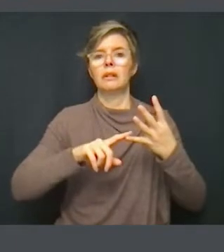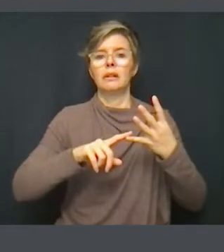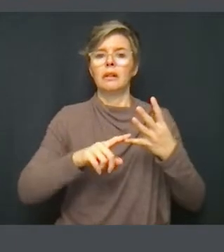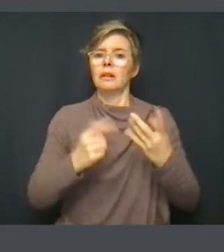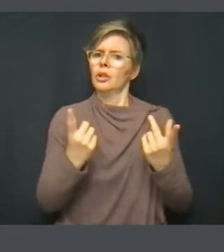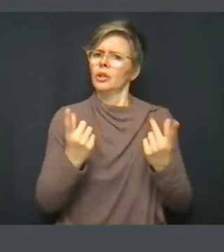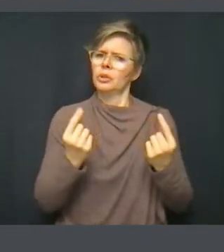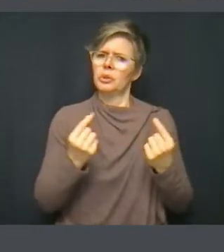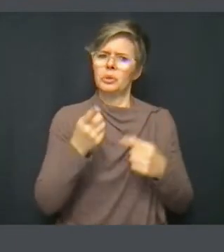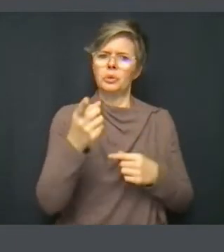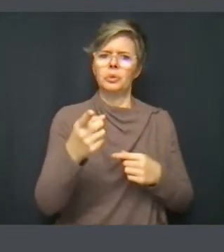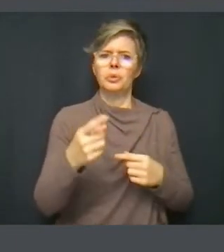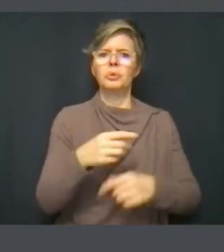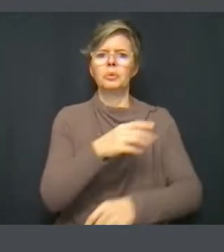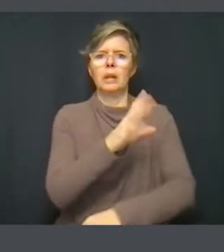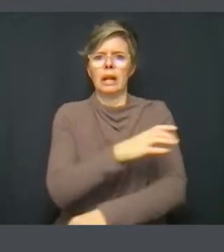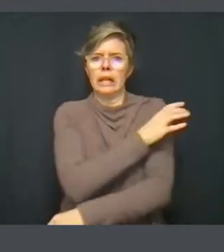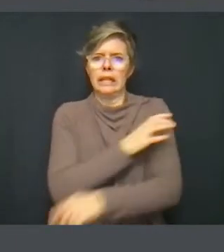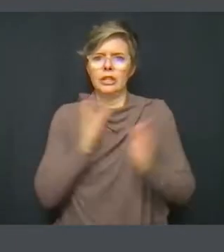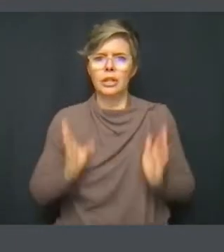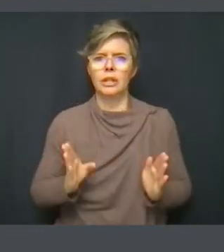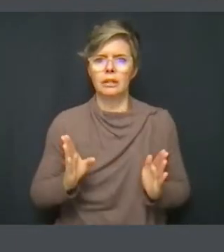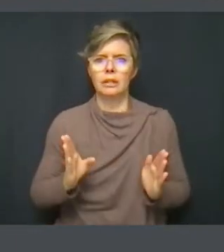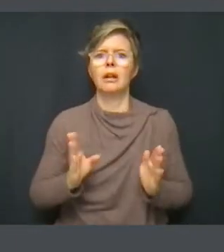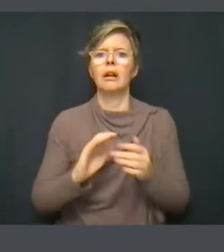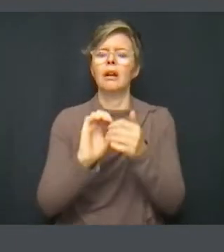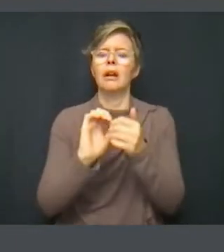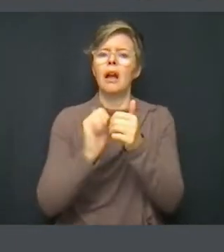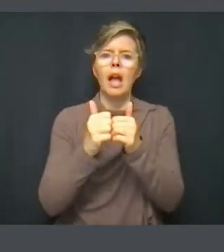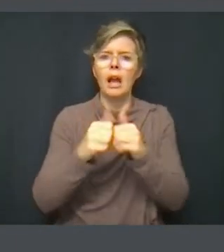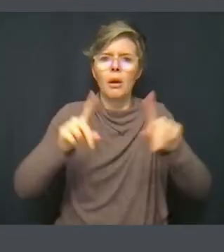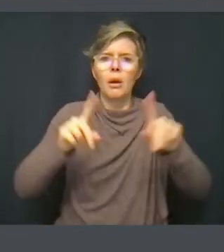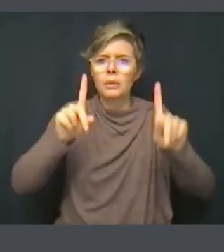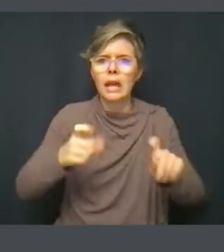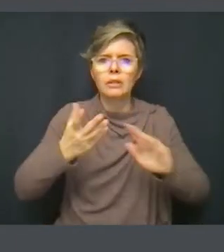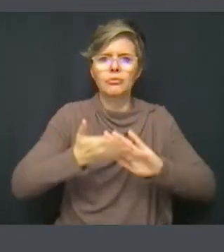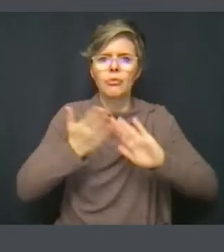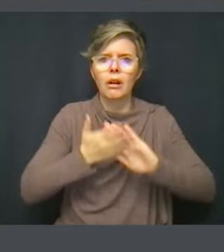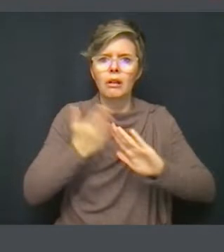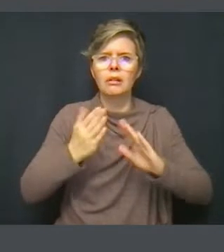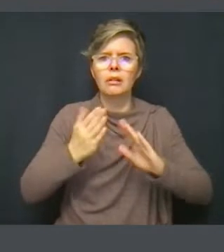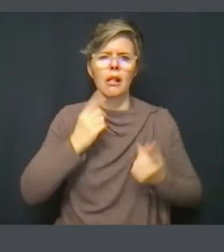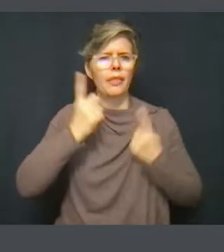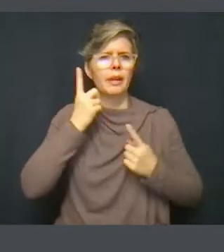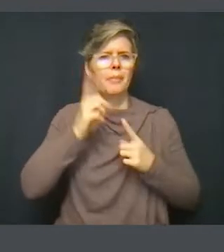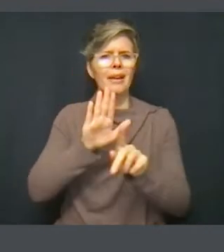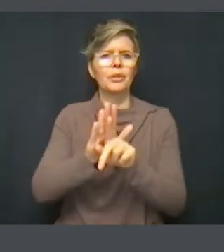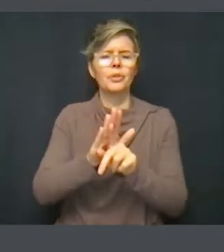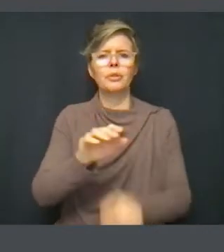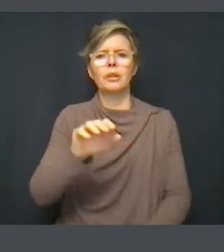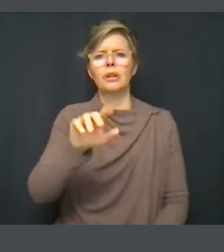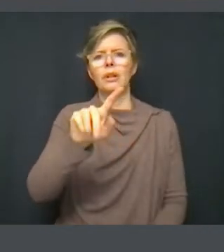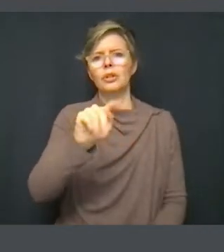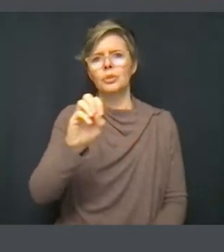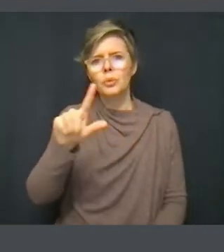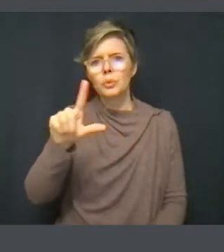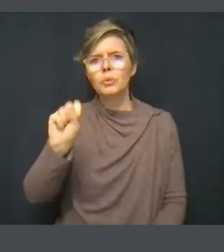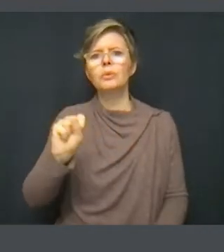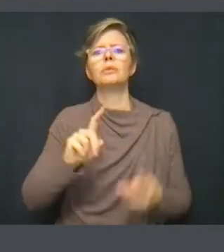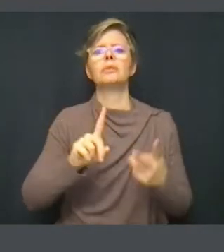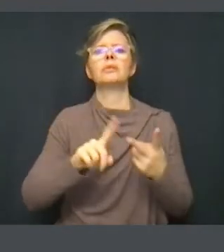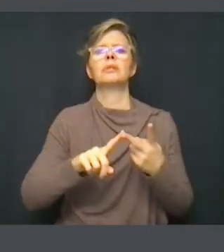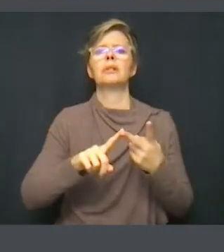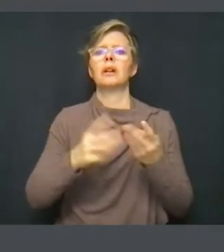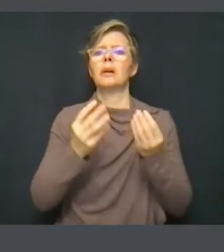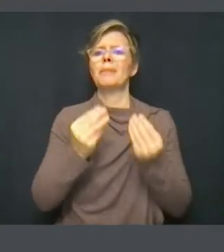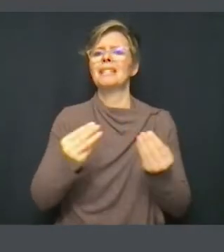clinician before you test this kid, right? When you think about your materials, when you think about your tools, how can you make your assessment least